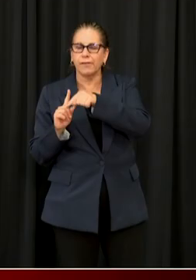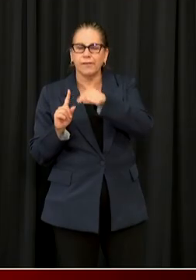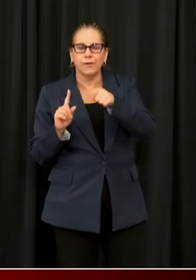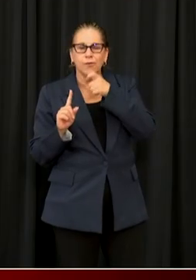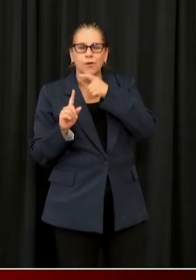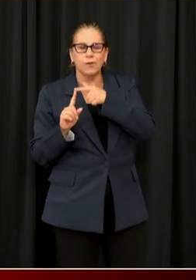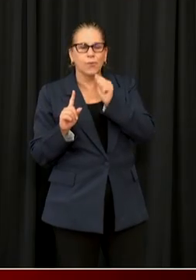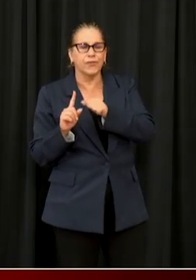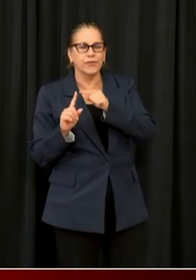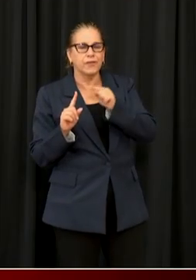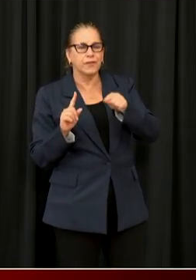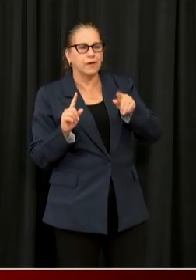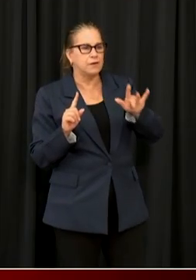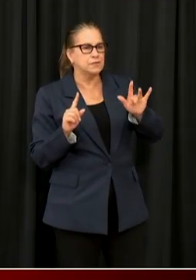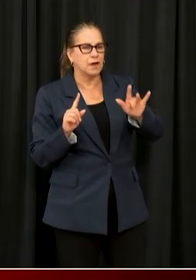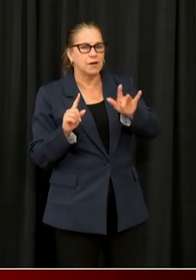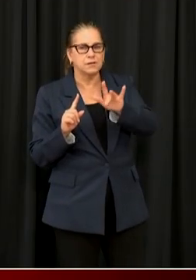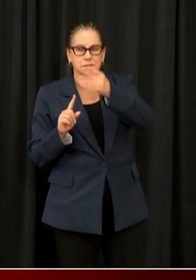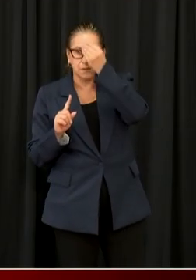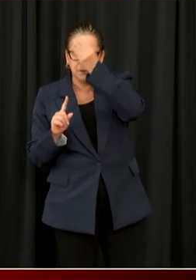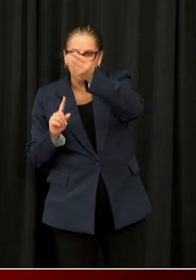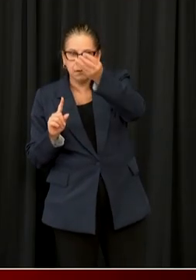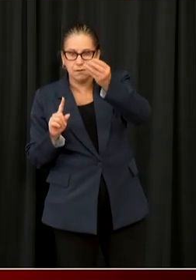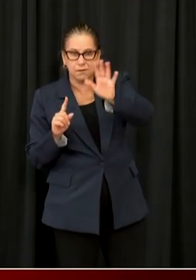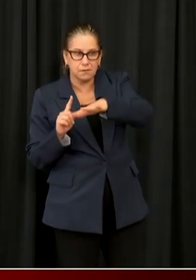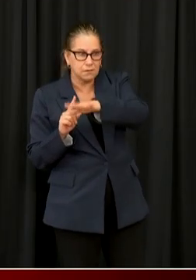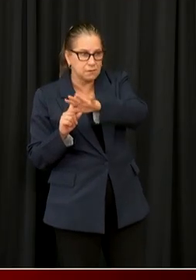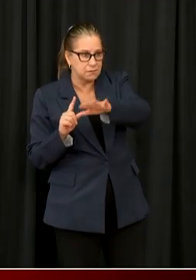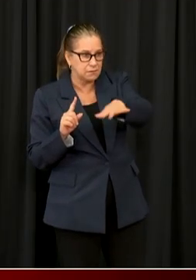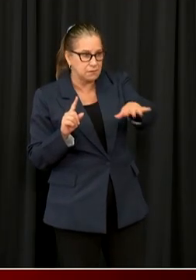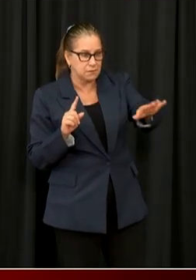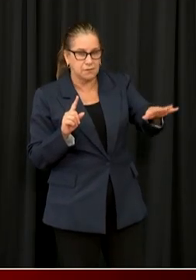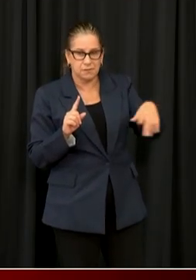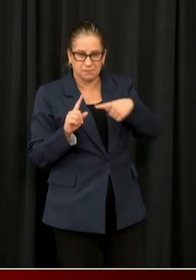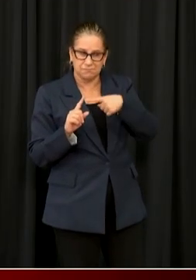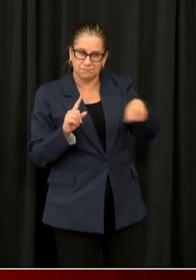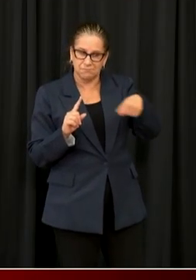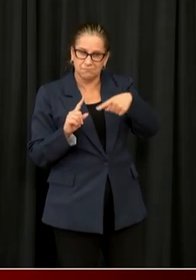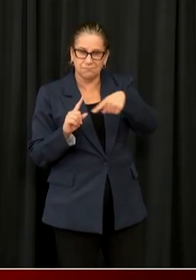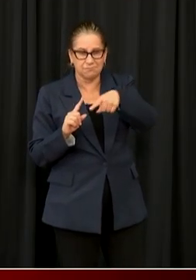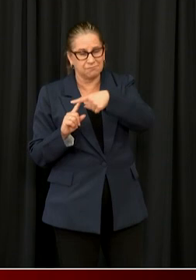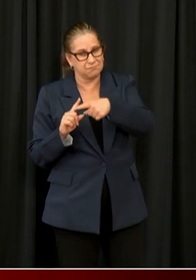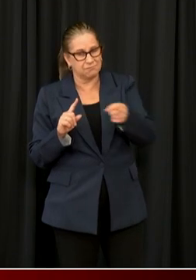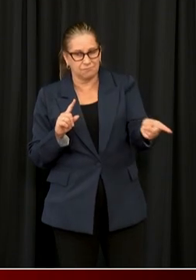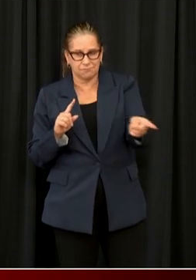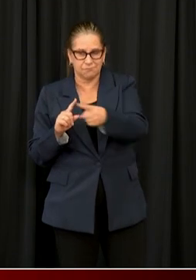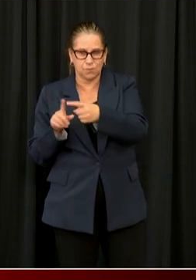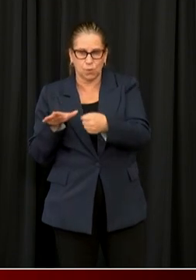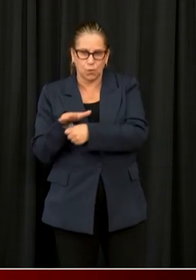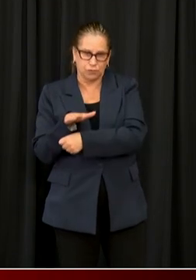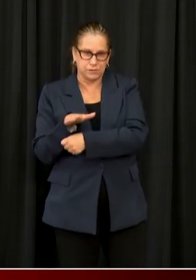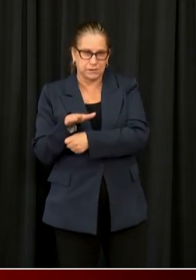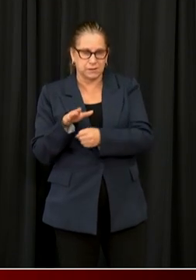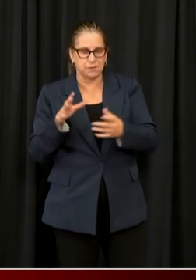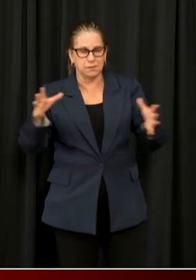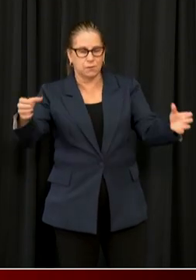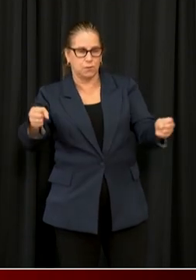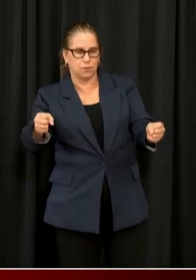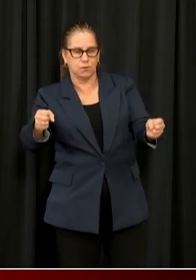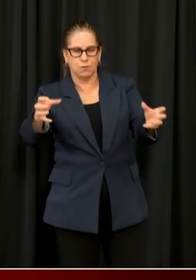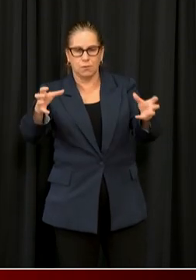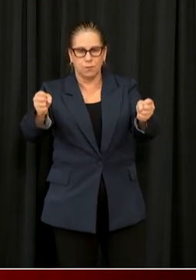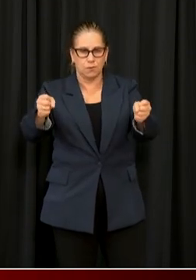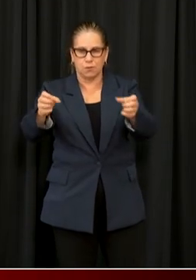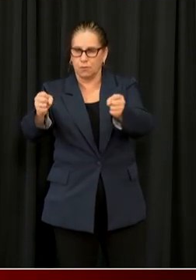they isolate. And how we do that is making sure we have the right number of people. So Dr. Nesbitt and her team have